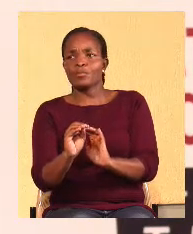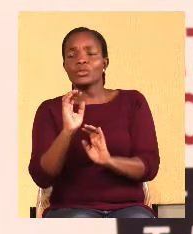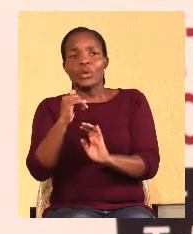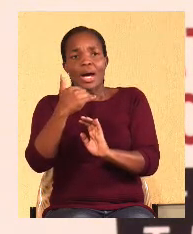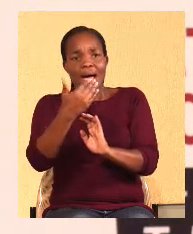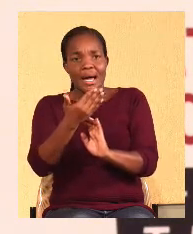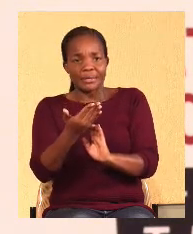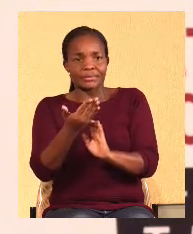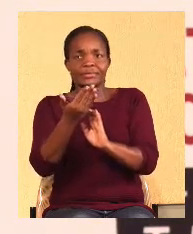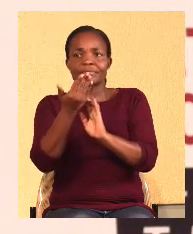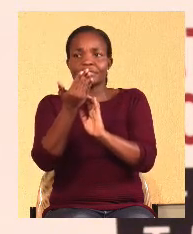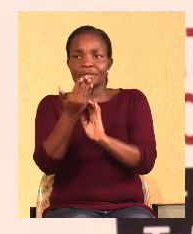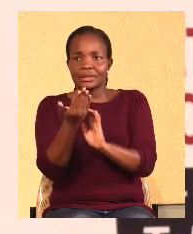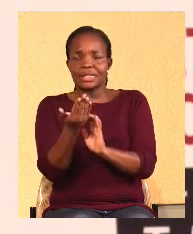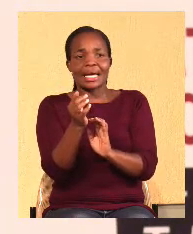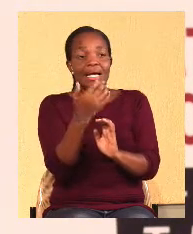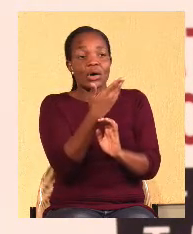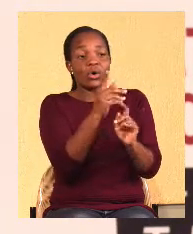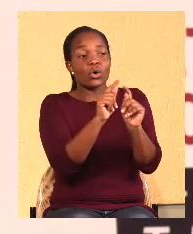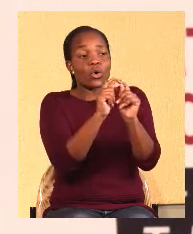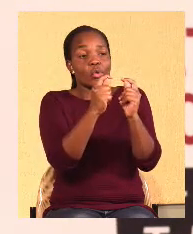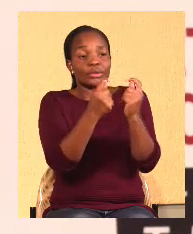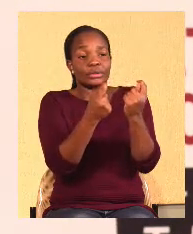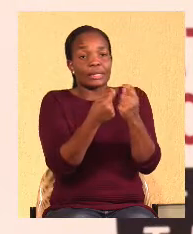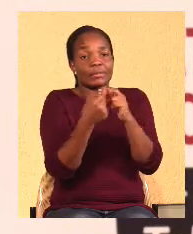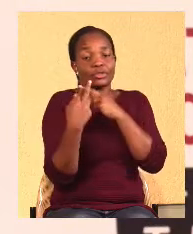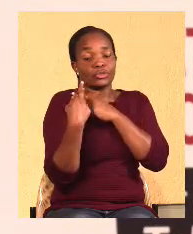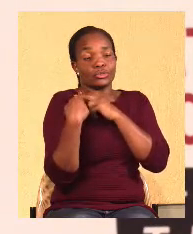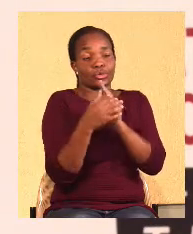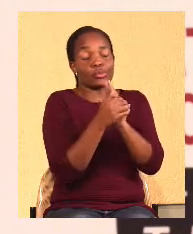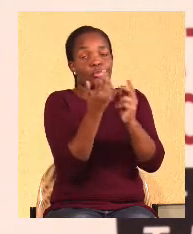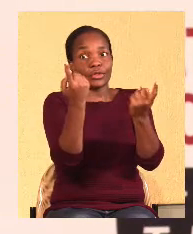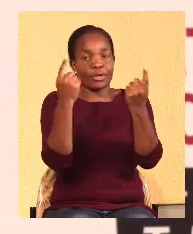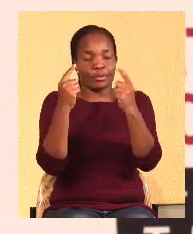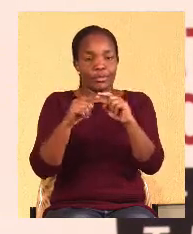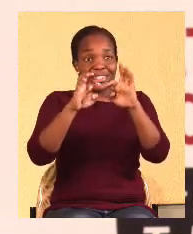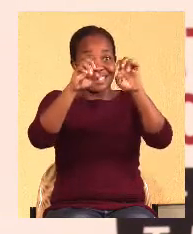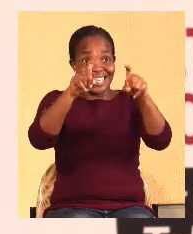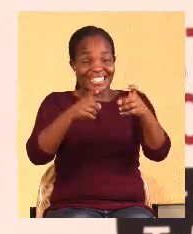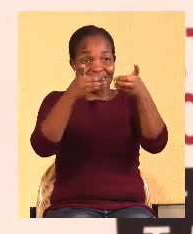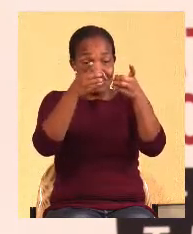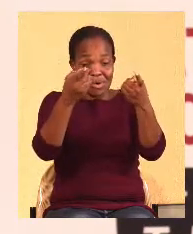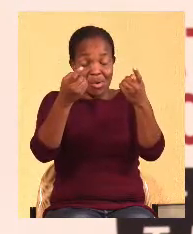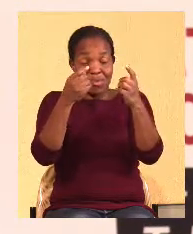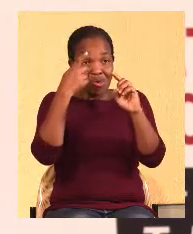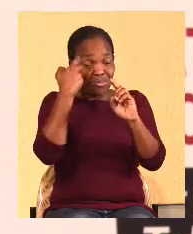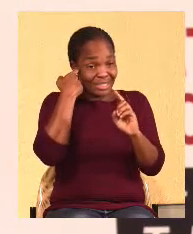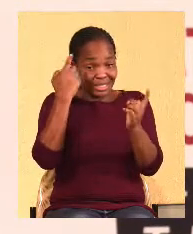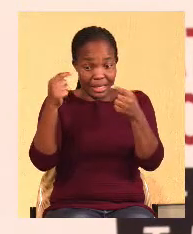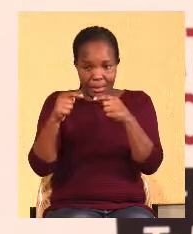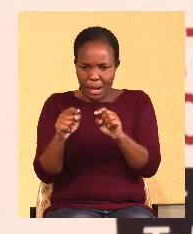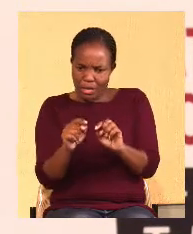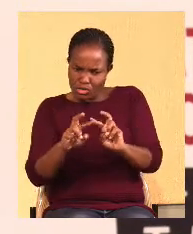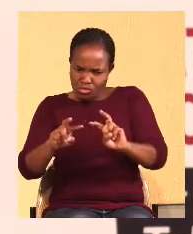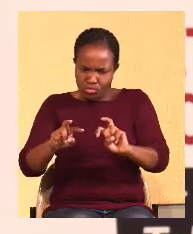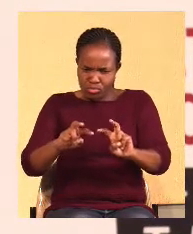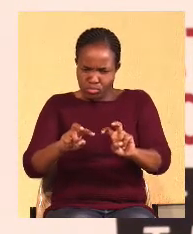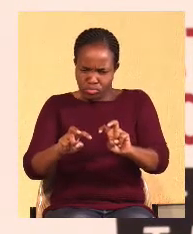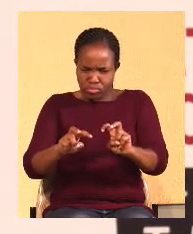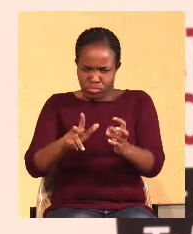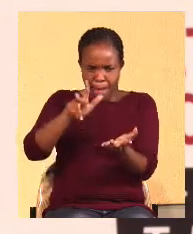response teams and by the executives in the ministry, then it's become a public, it comes into public domain.